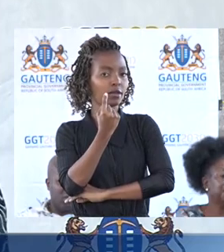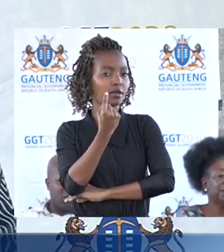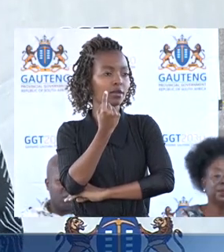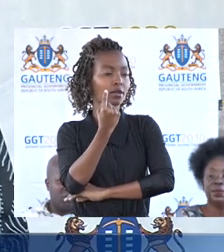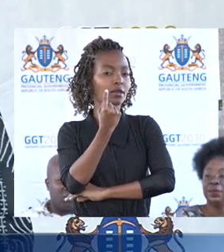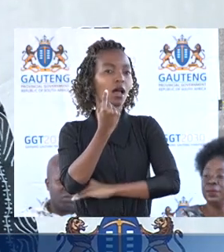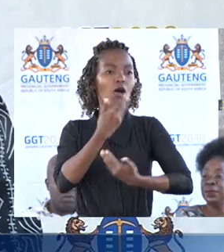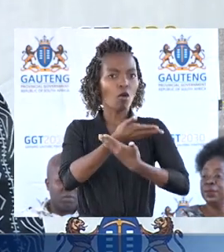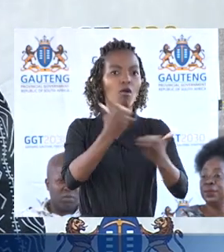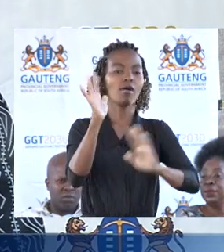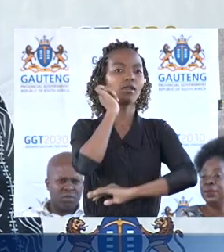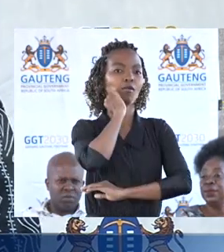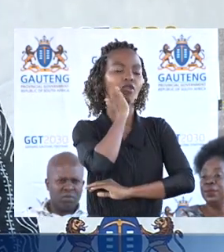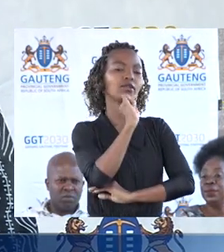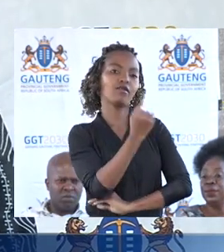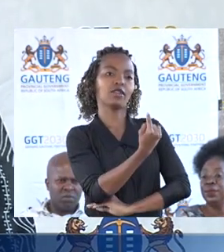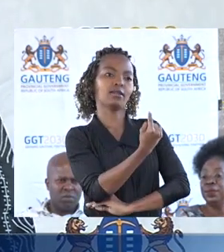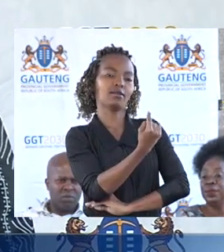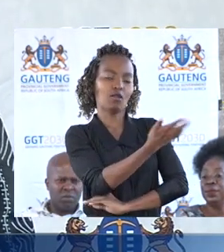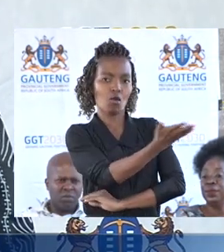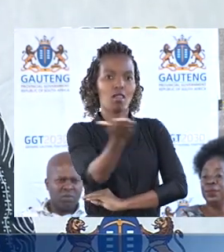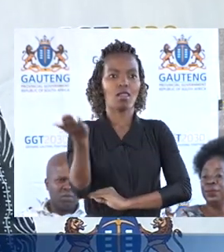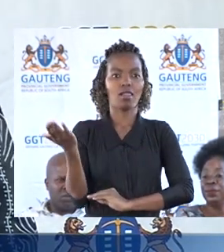to openly apologize, all of you.